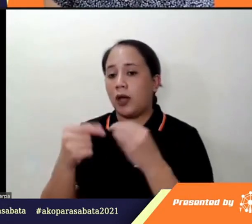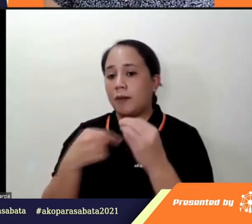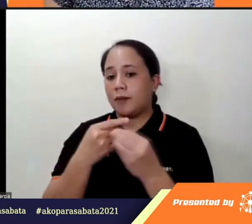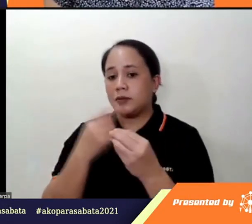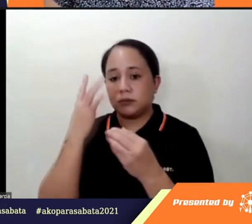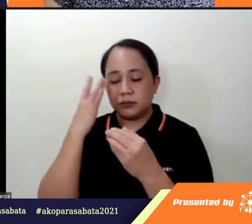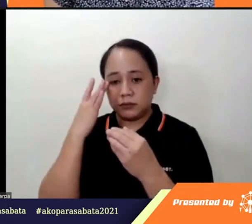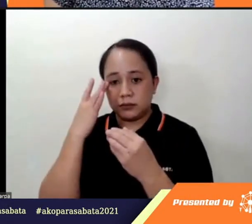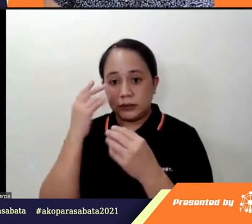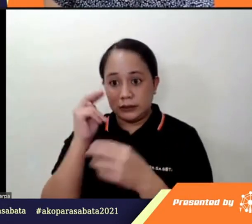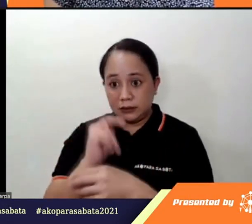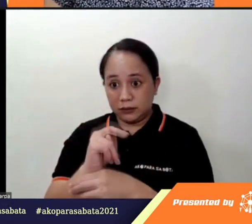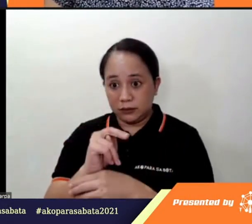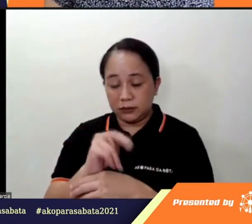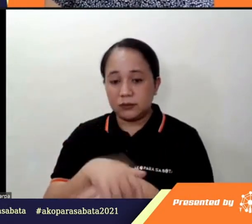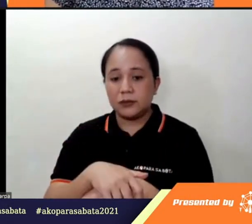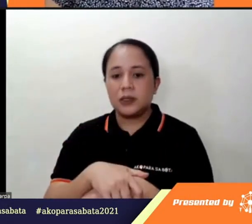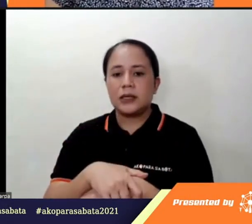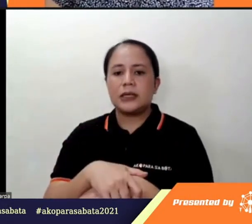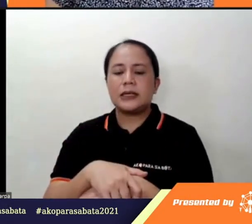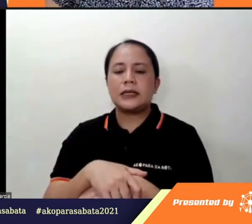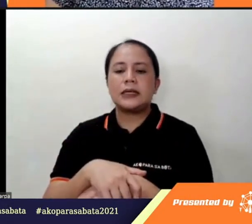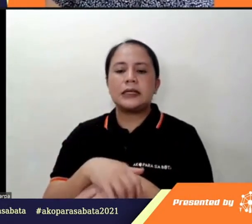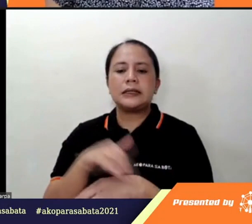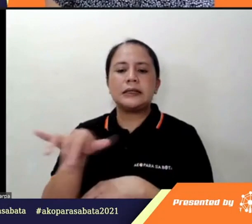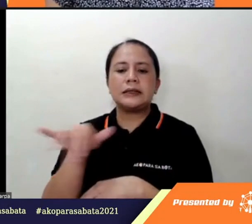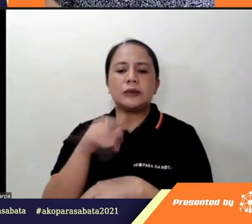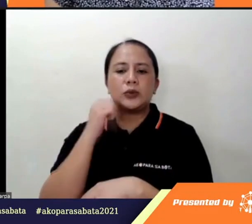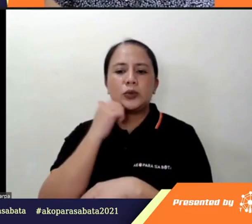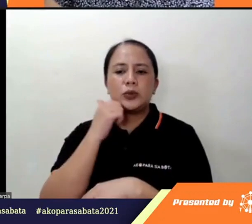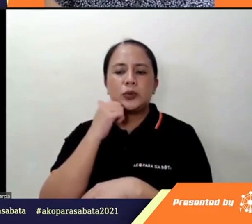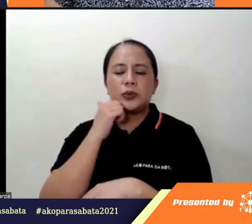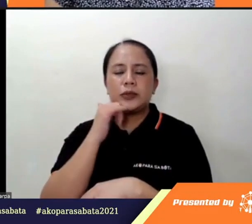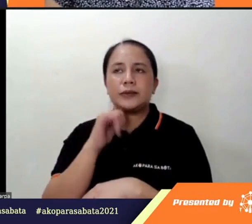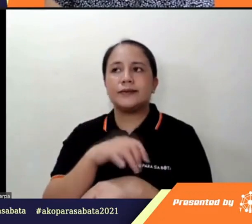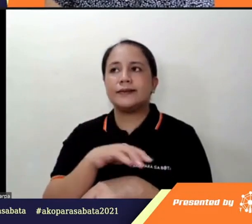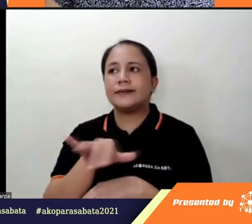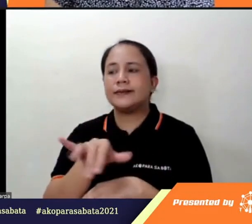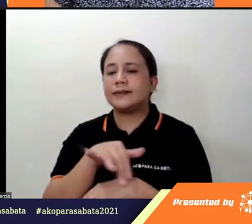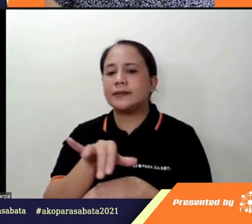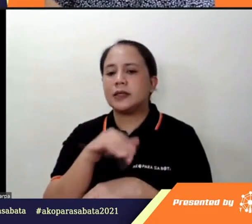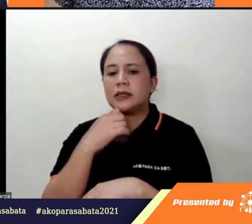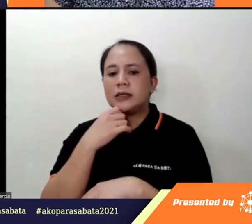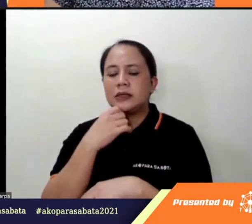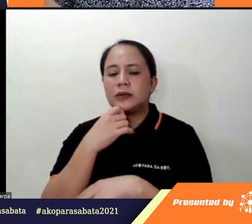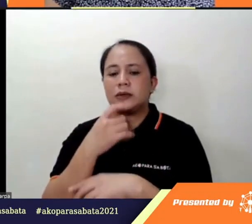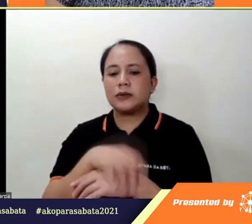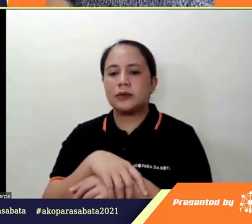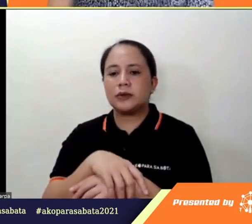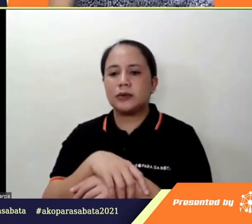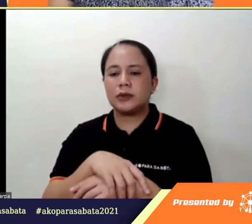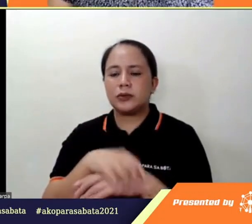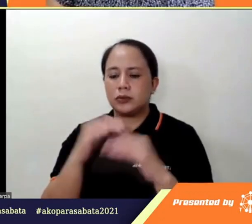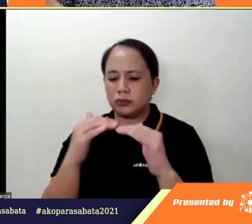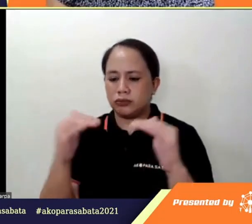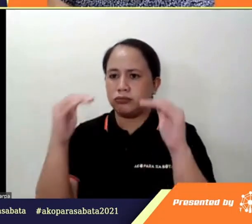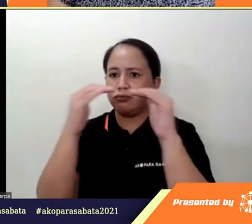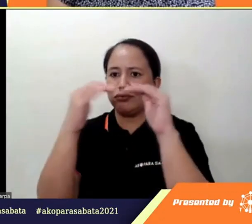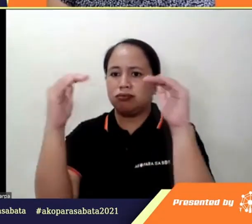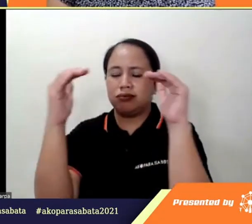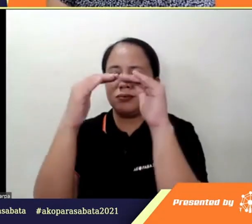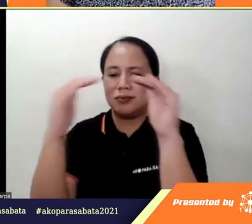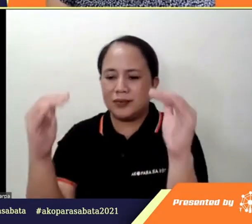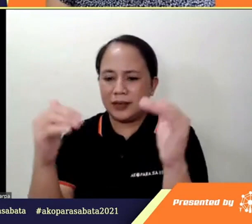mental well-being, it's always you know, it's a range. You know,